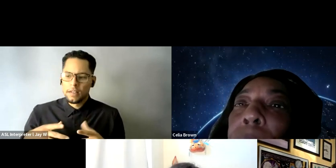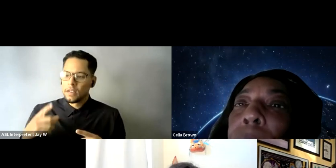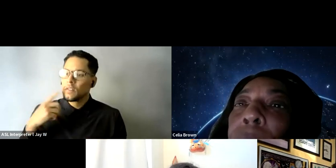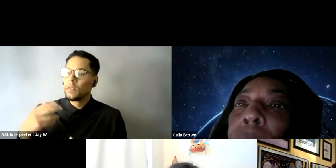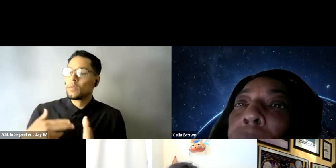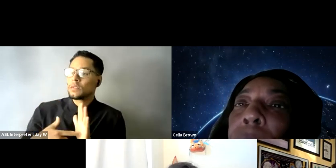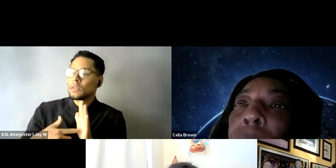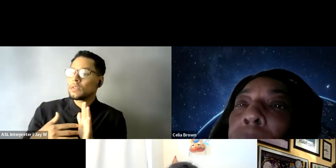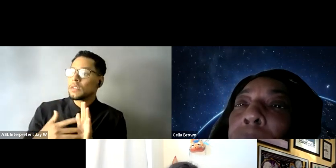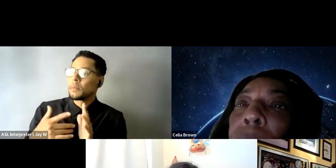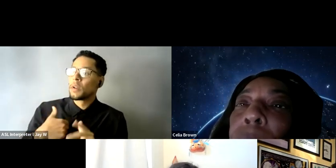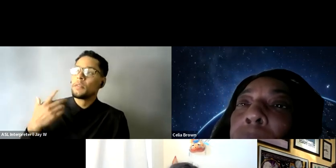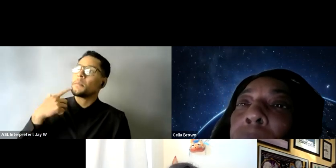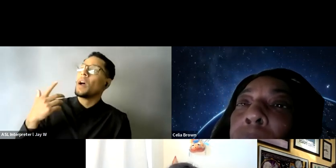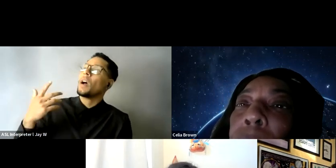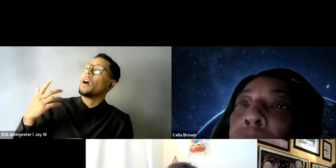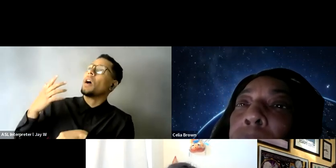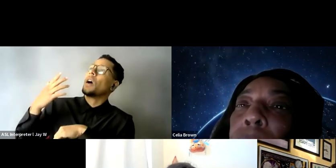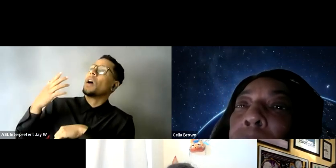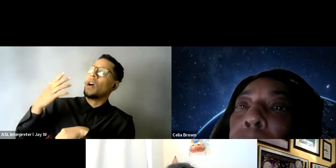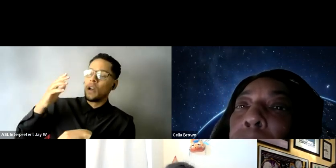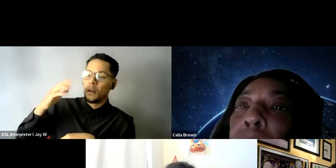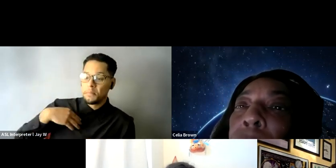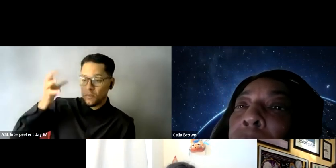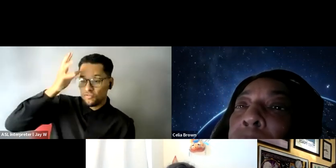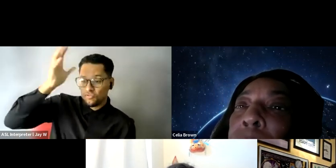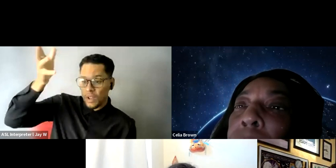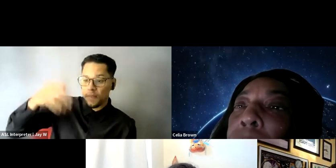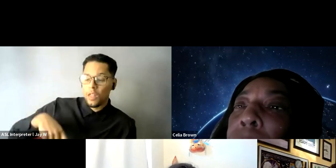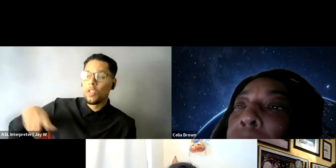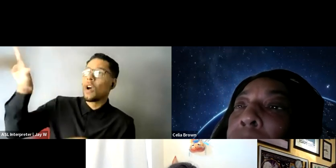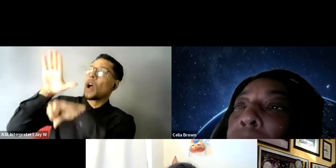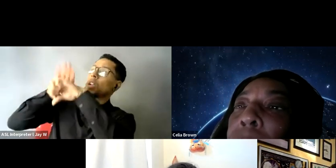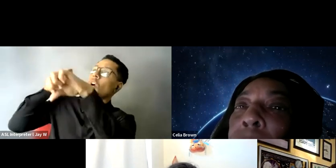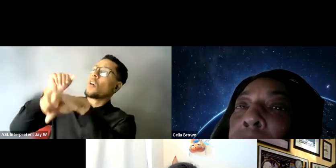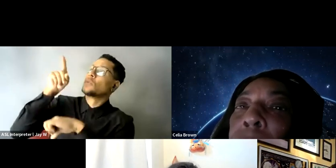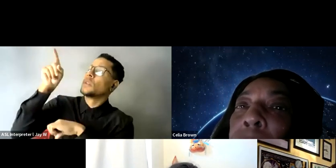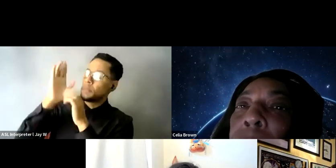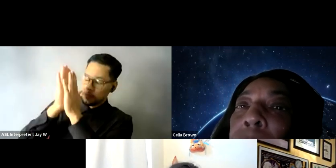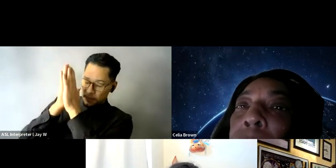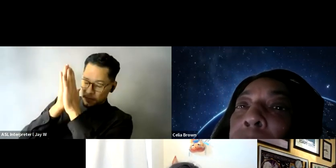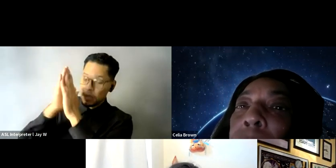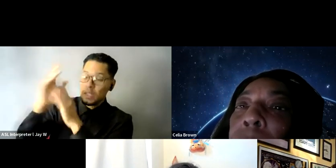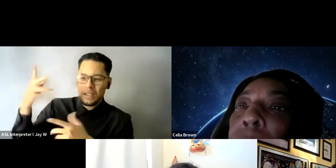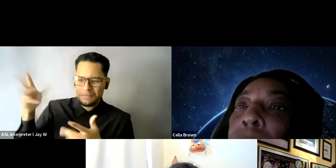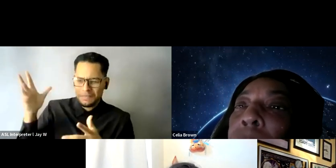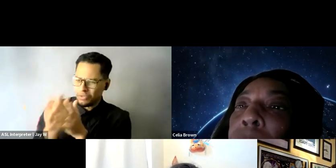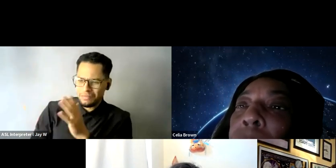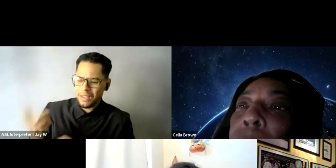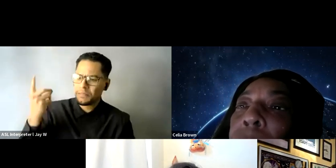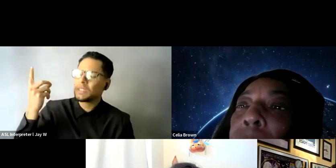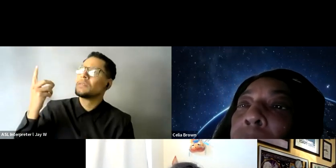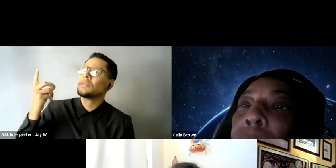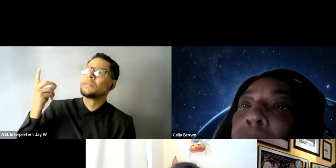the name of ancestors, like my grandfather, Confessor, right? Like I call to him, even though he's dead. And people